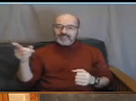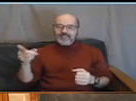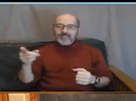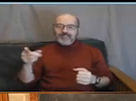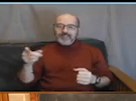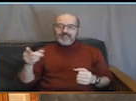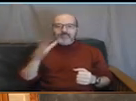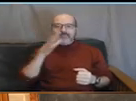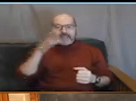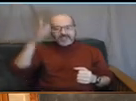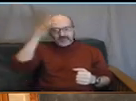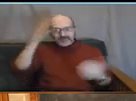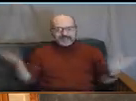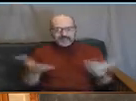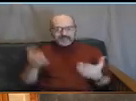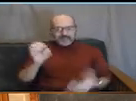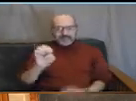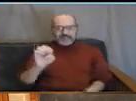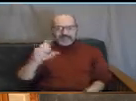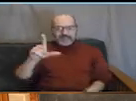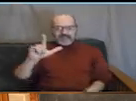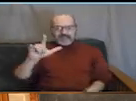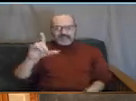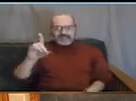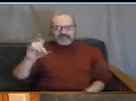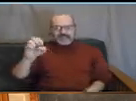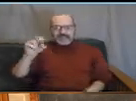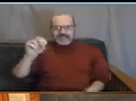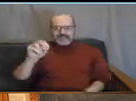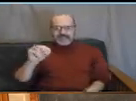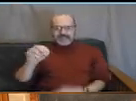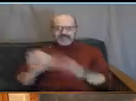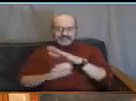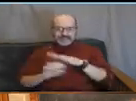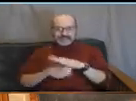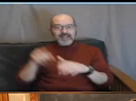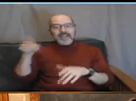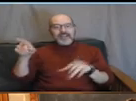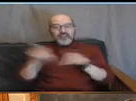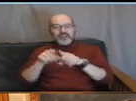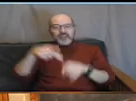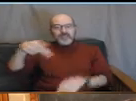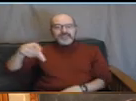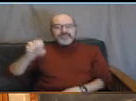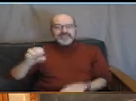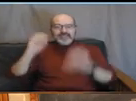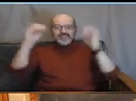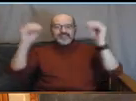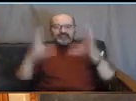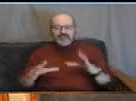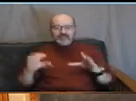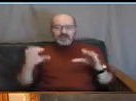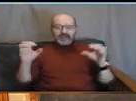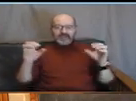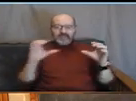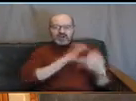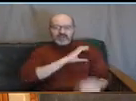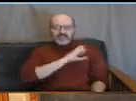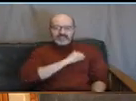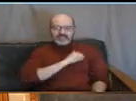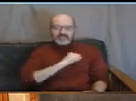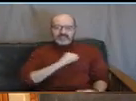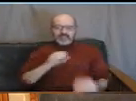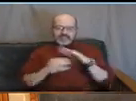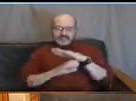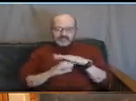a parent here at Edison Elementary, he's the PE teacher at Carson Elementary, Denver Public Schools.